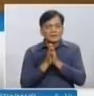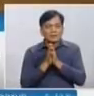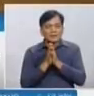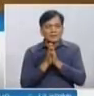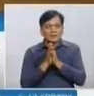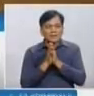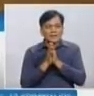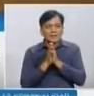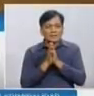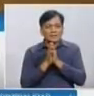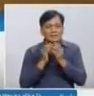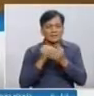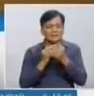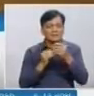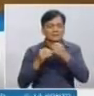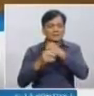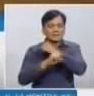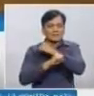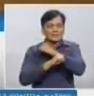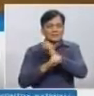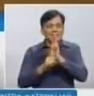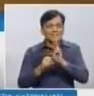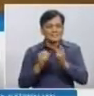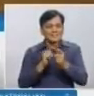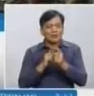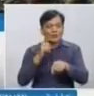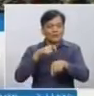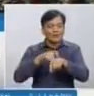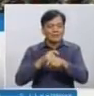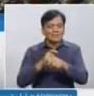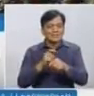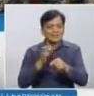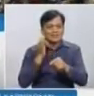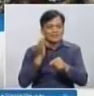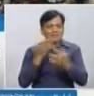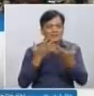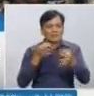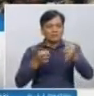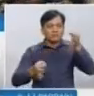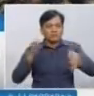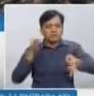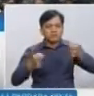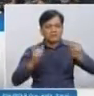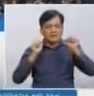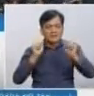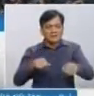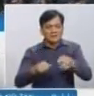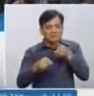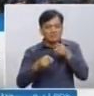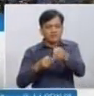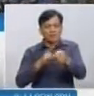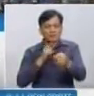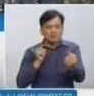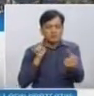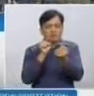stink that thievery exudes. One day, justice will catch up with